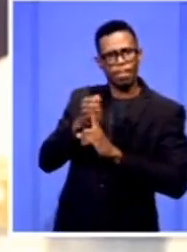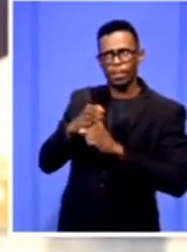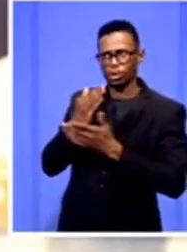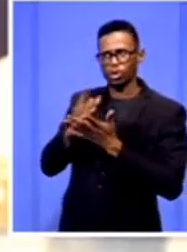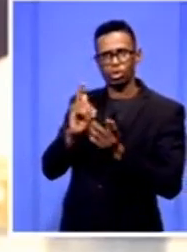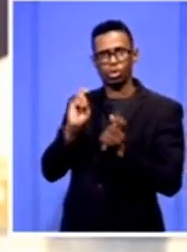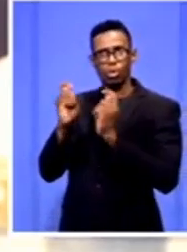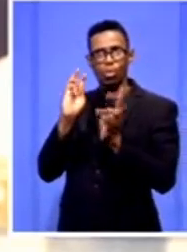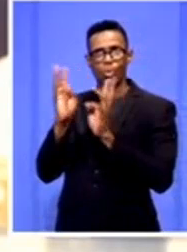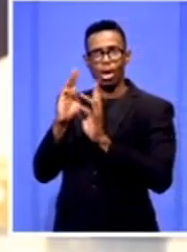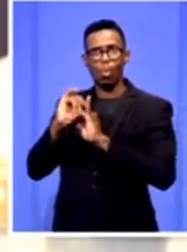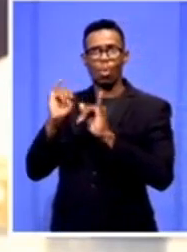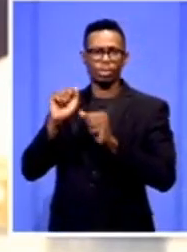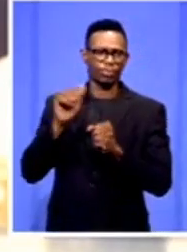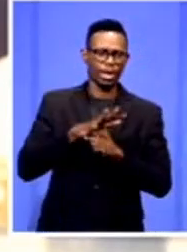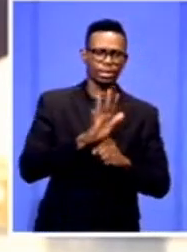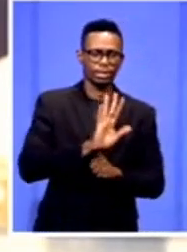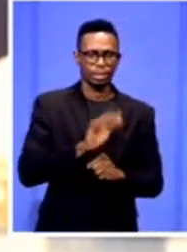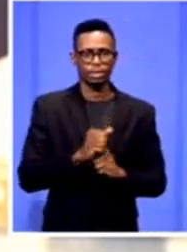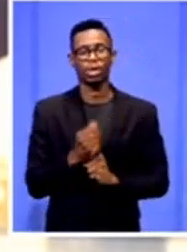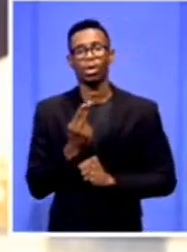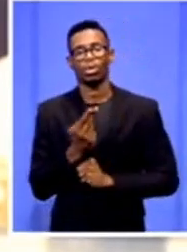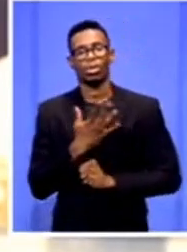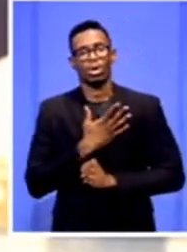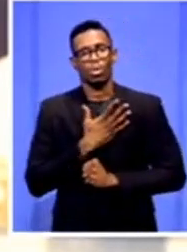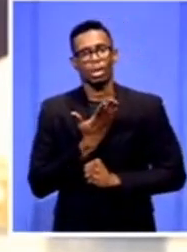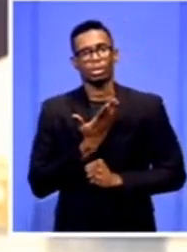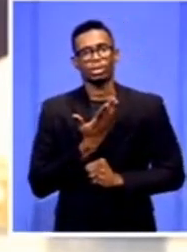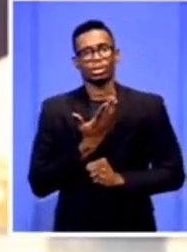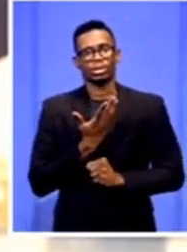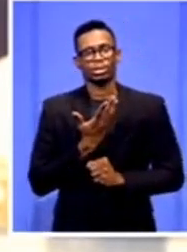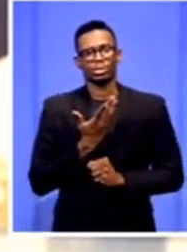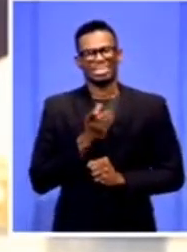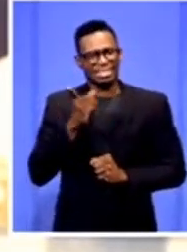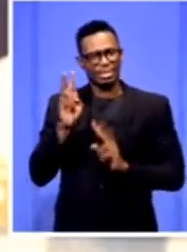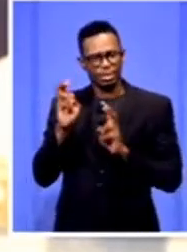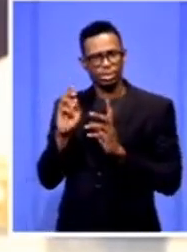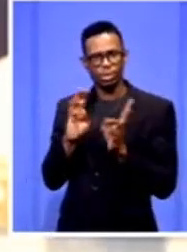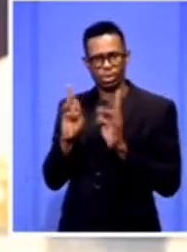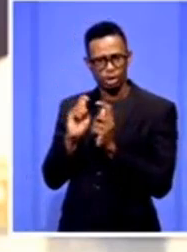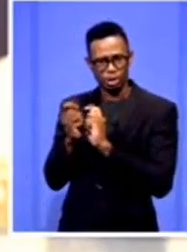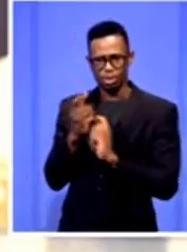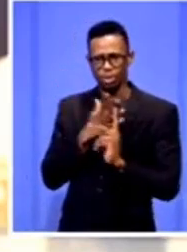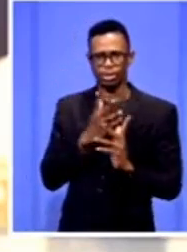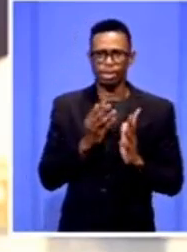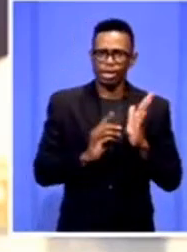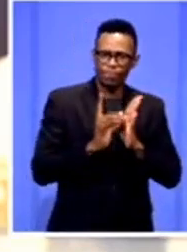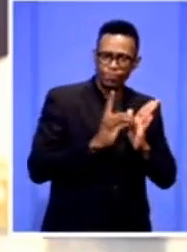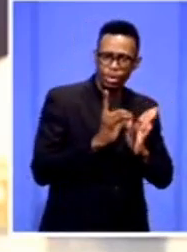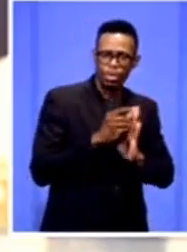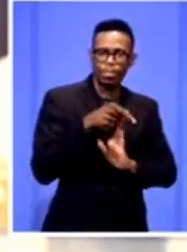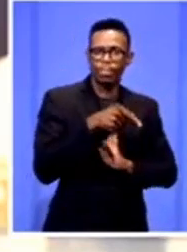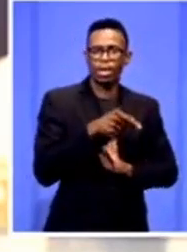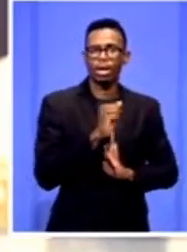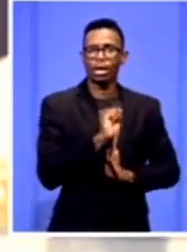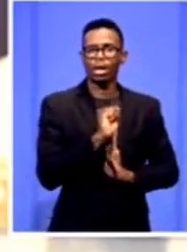changes to address climate change. This will assist in developing the provincial carbon emission plan. We